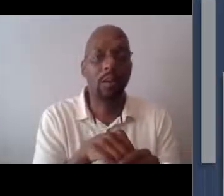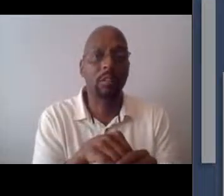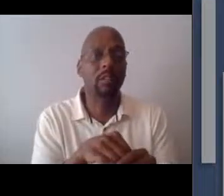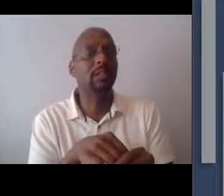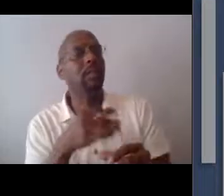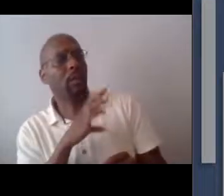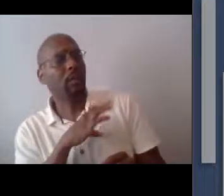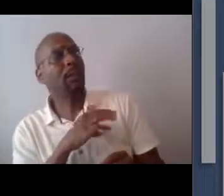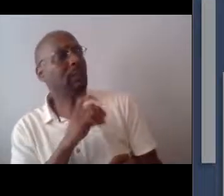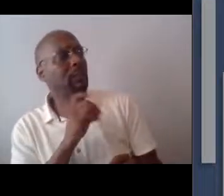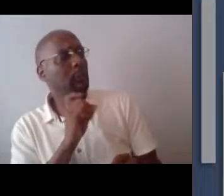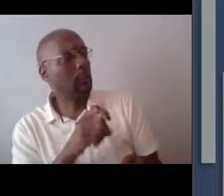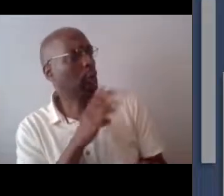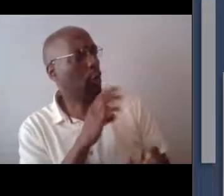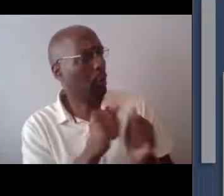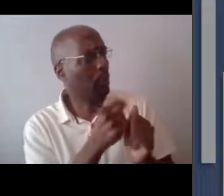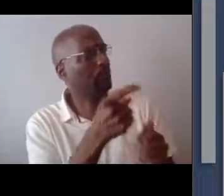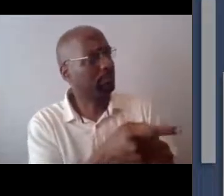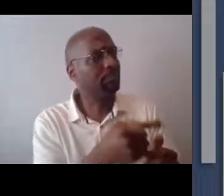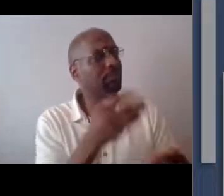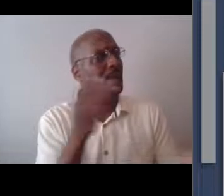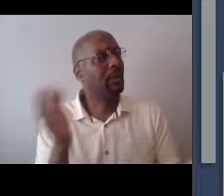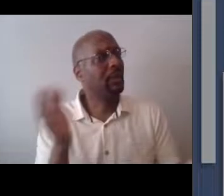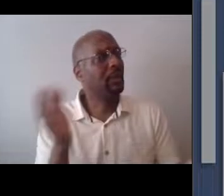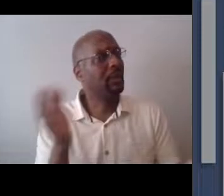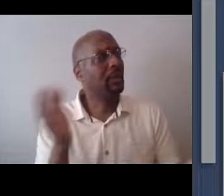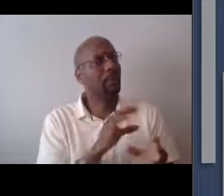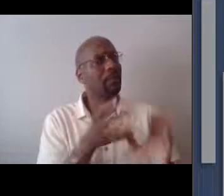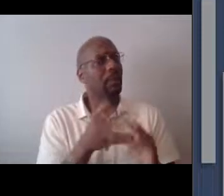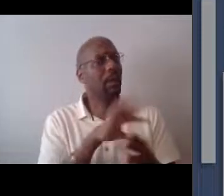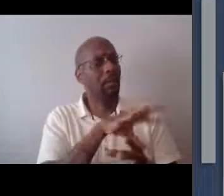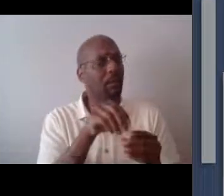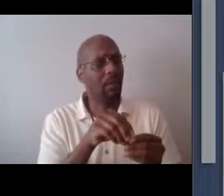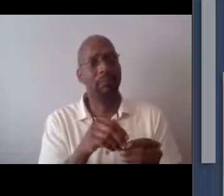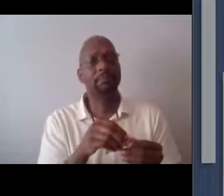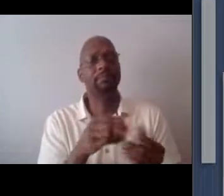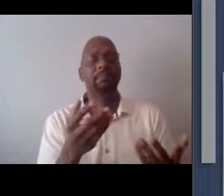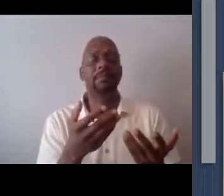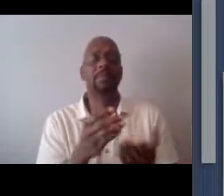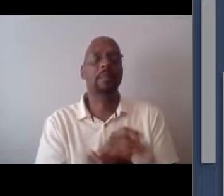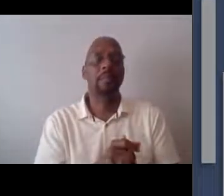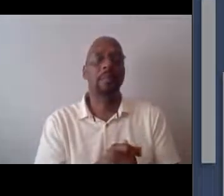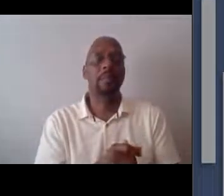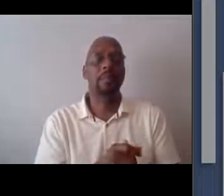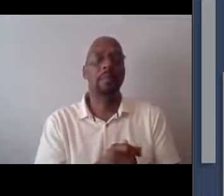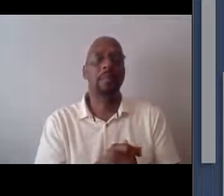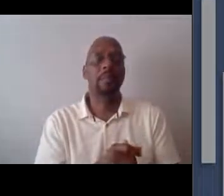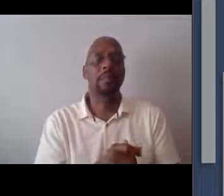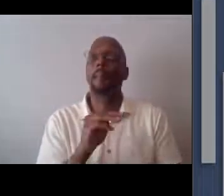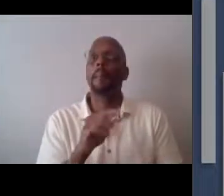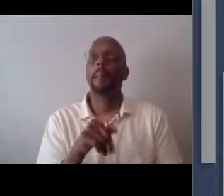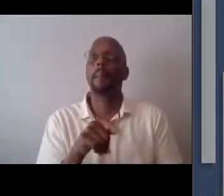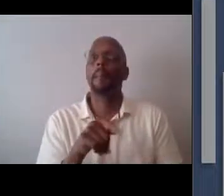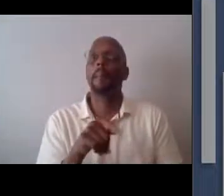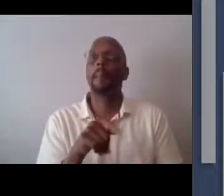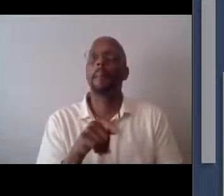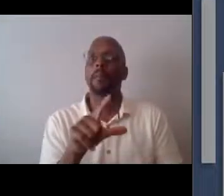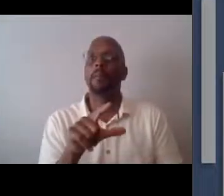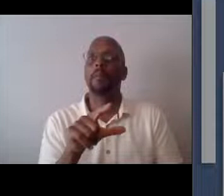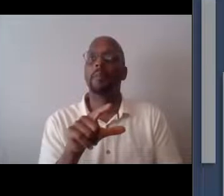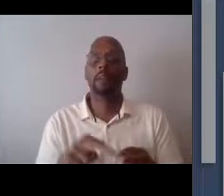as I see here, Cheryl Villegas Walker, from the Imperial Valley, she checks a lot of boxes, right? She's been